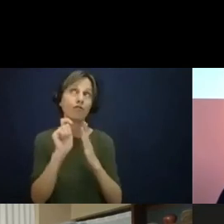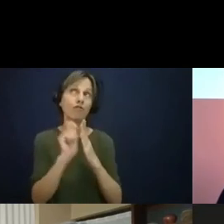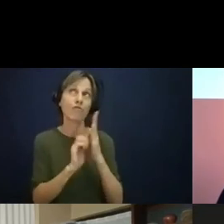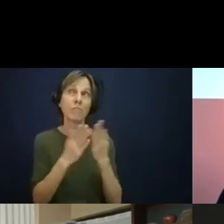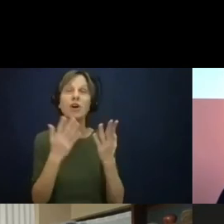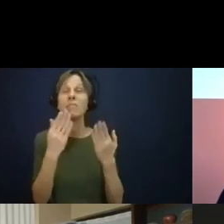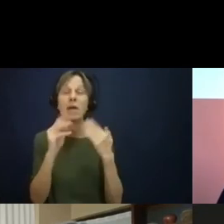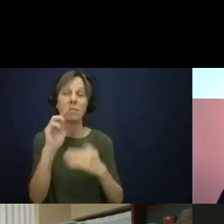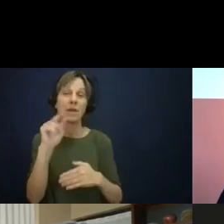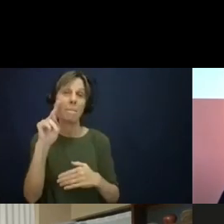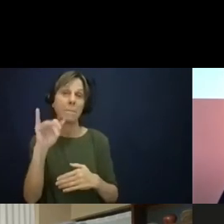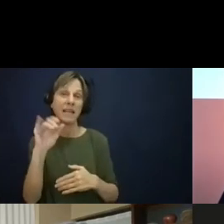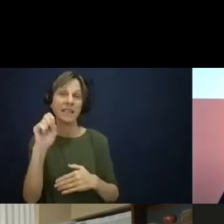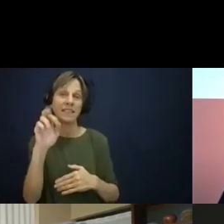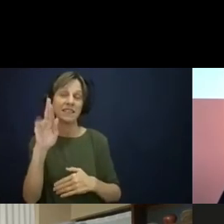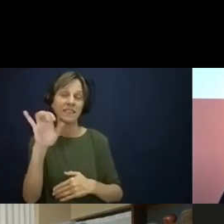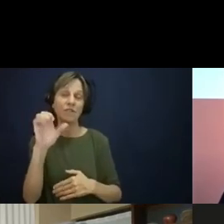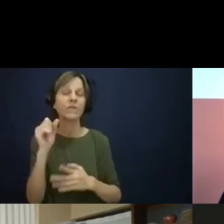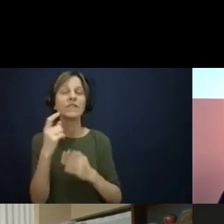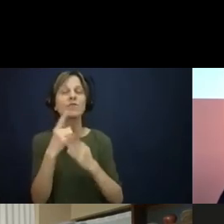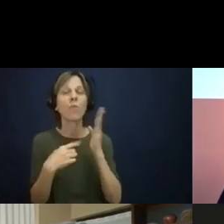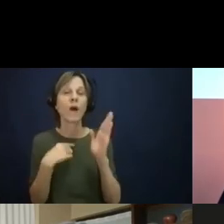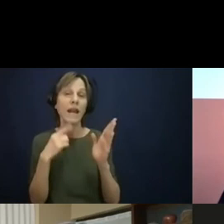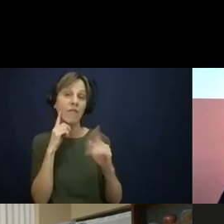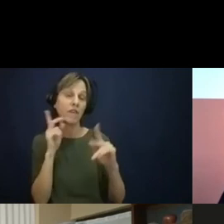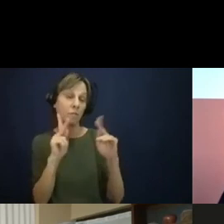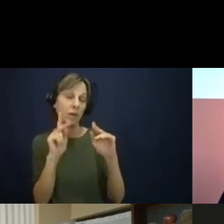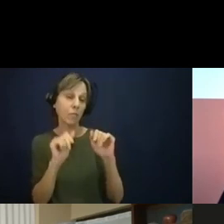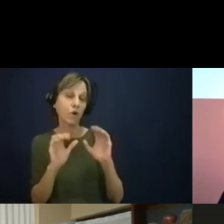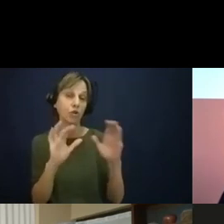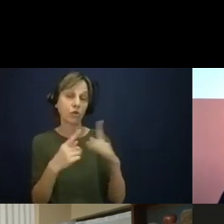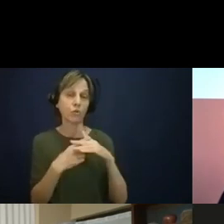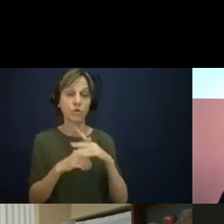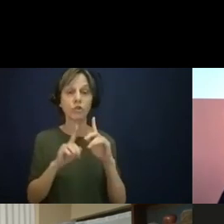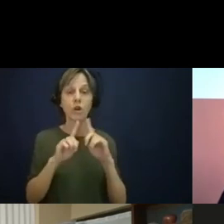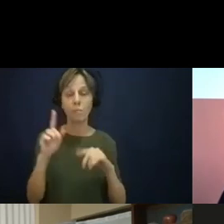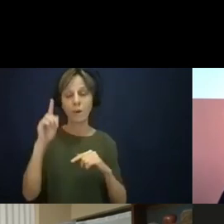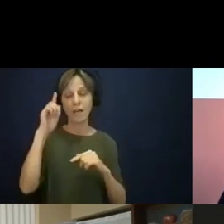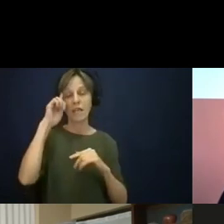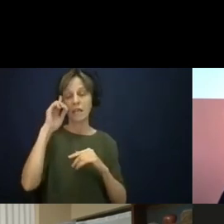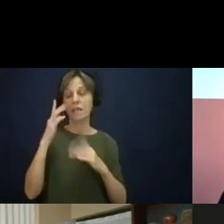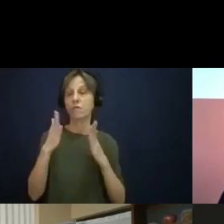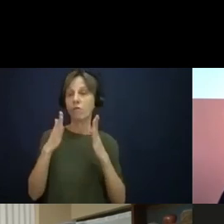series about like what I think folks could do to get started. But I think in the way that